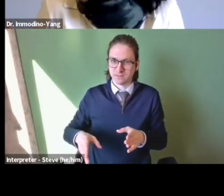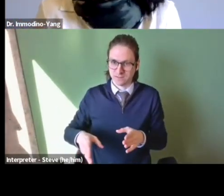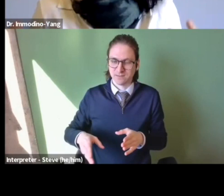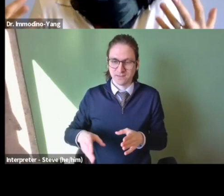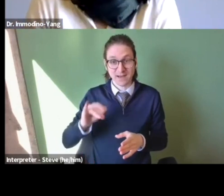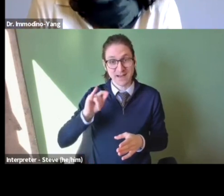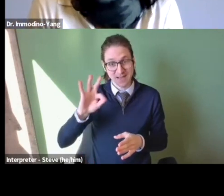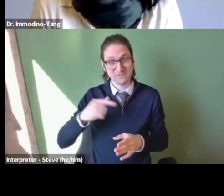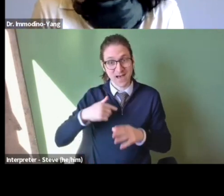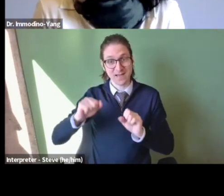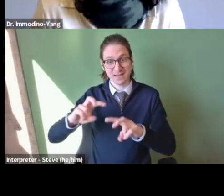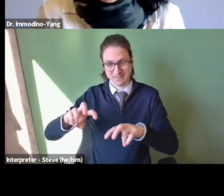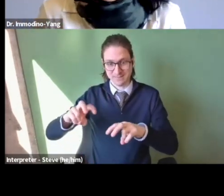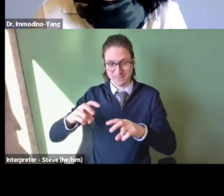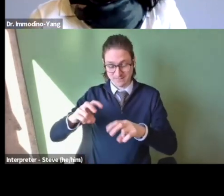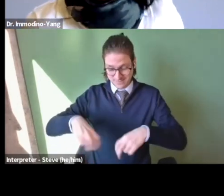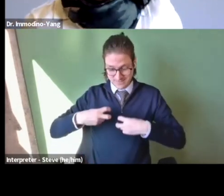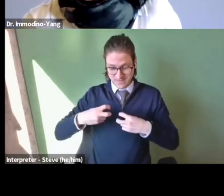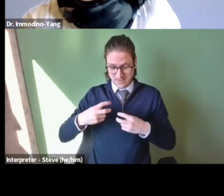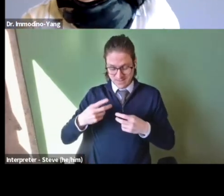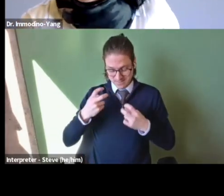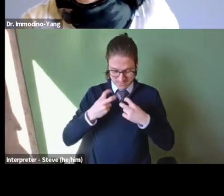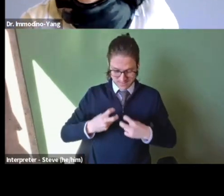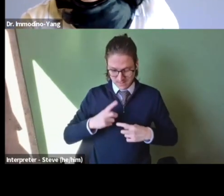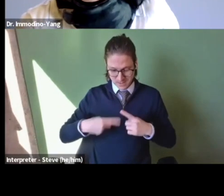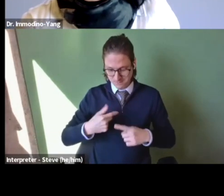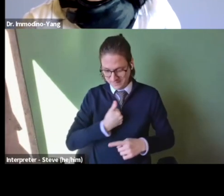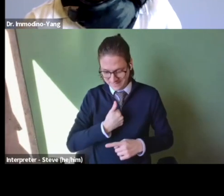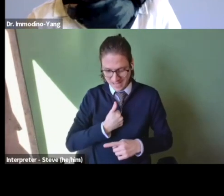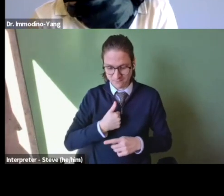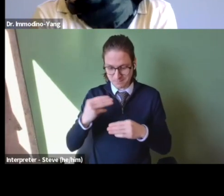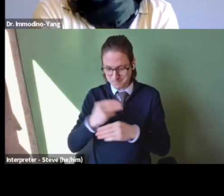the math feels relevant to himself. So let's read it.